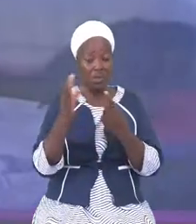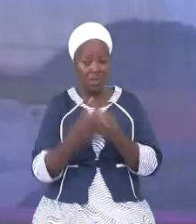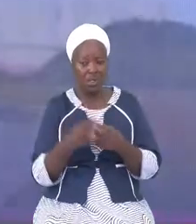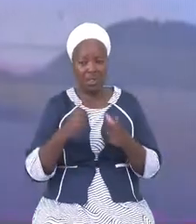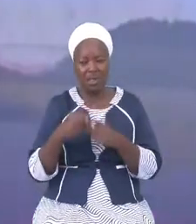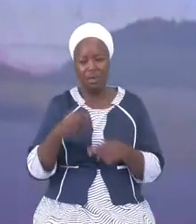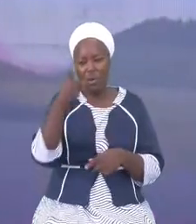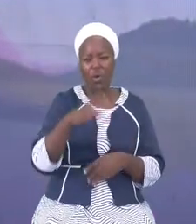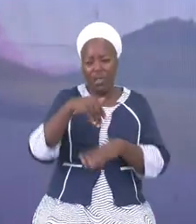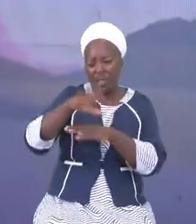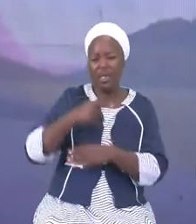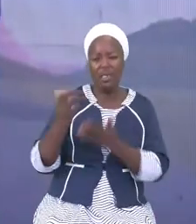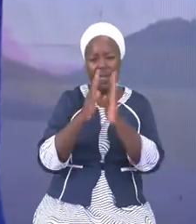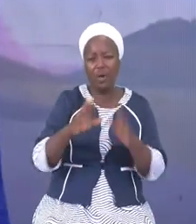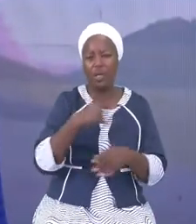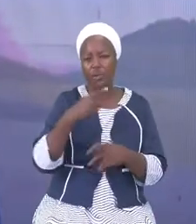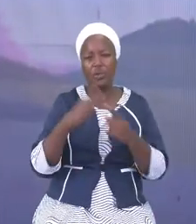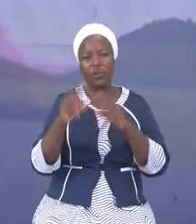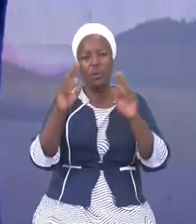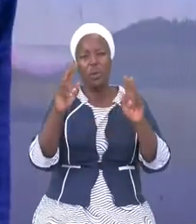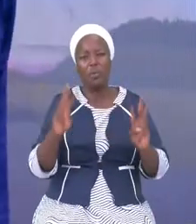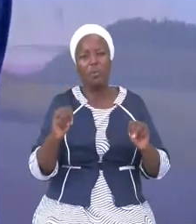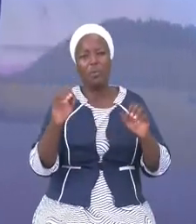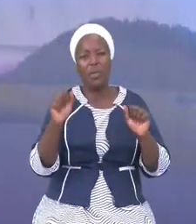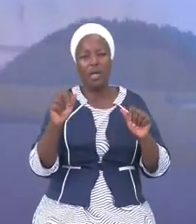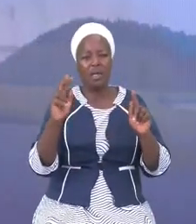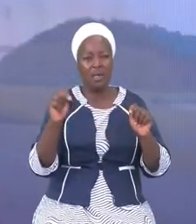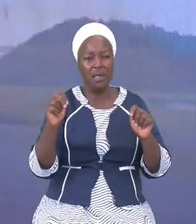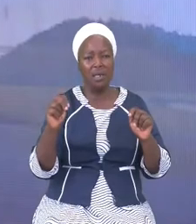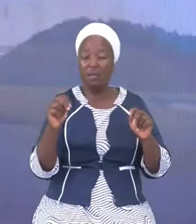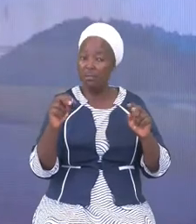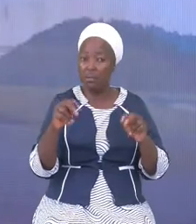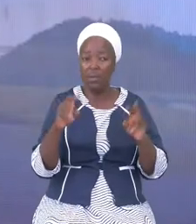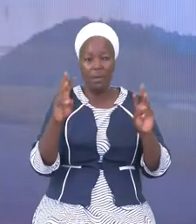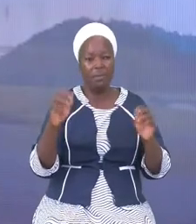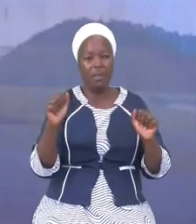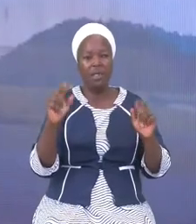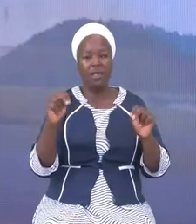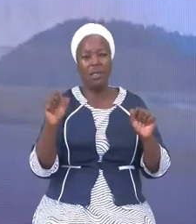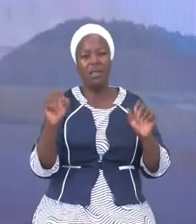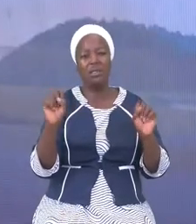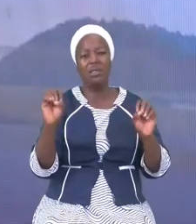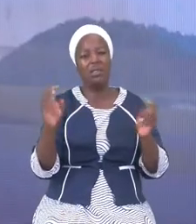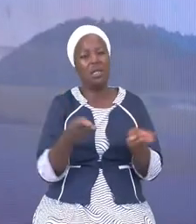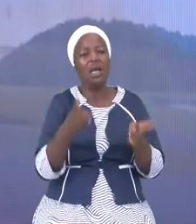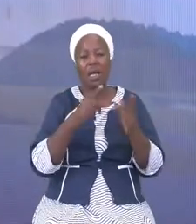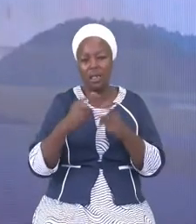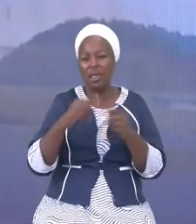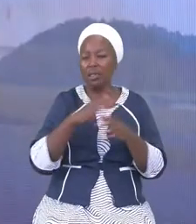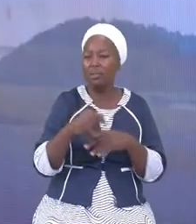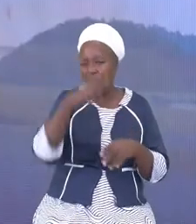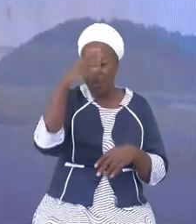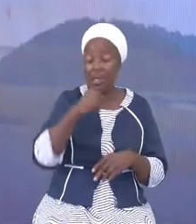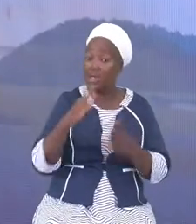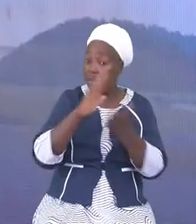spoke unto Manasseh and to the people. And because no problem, because there is ease, because there